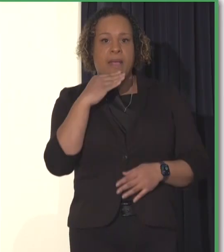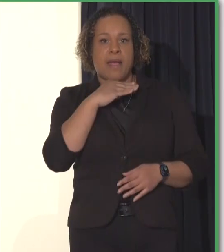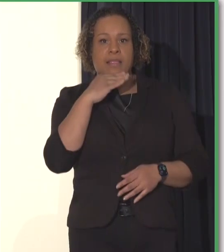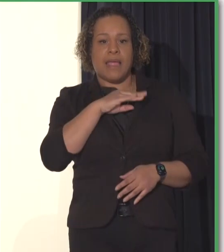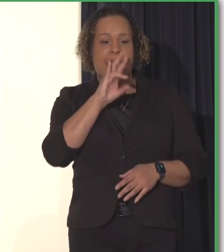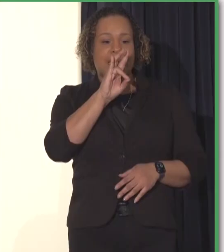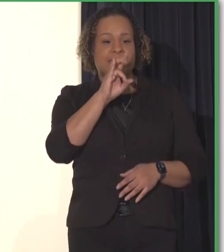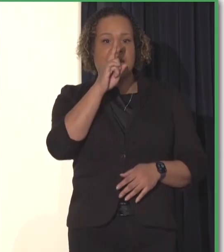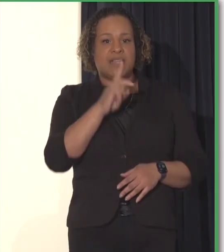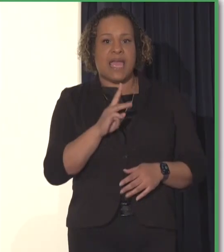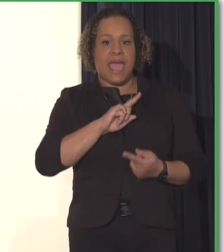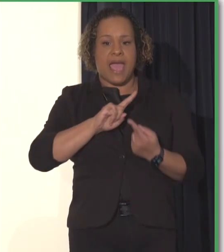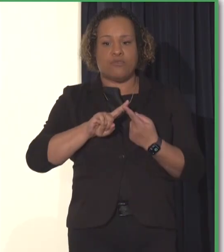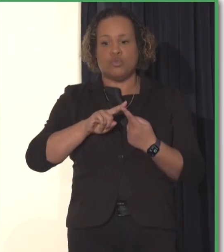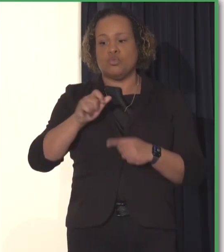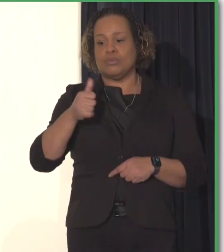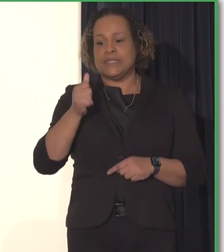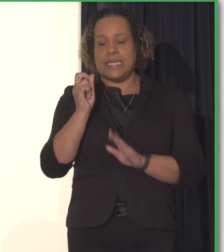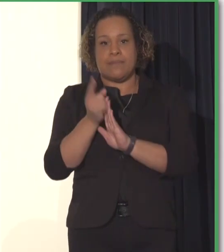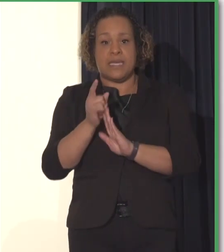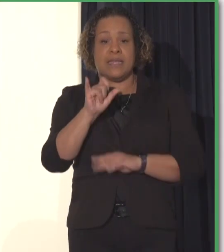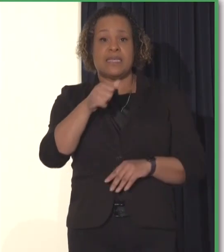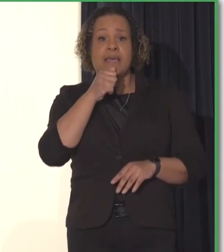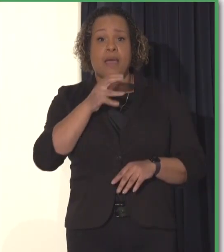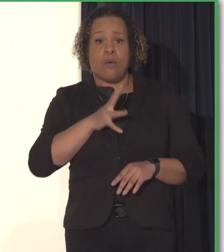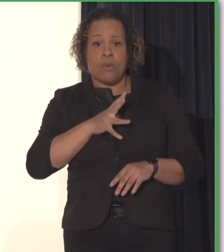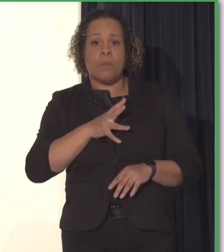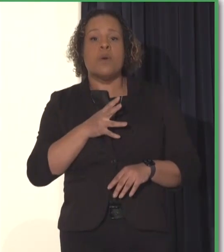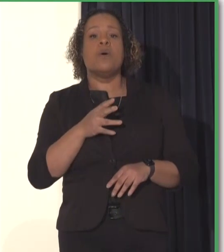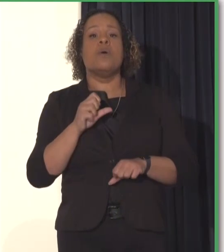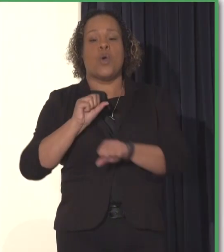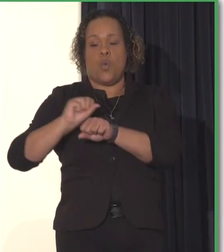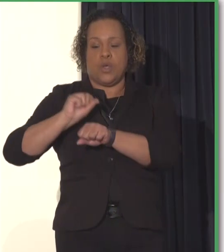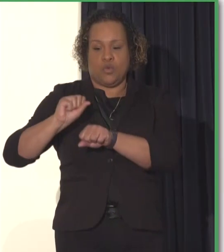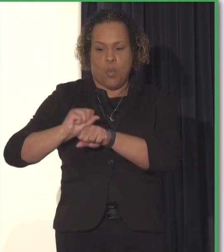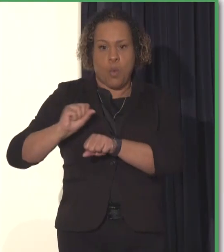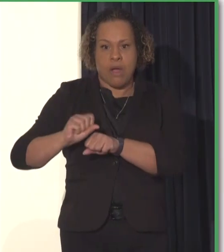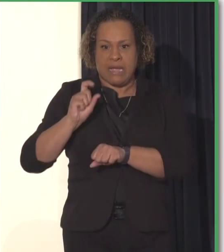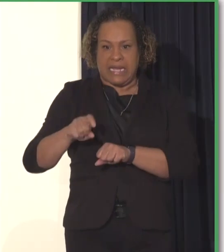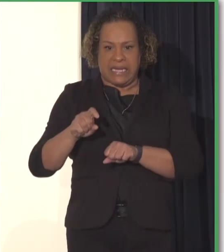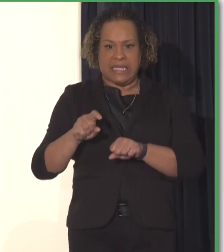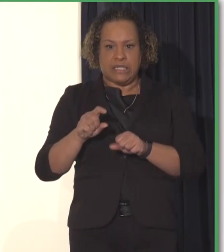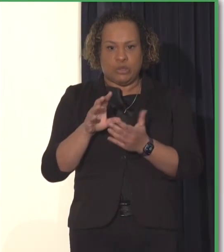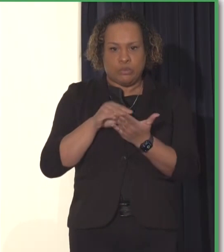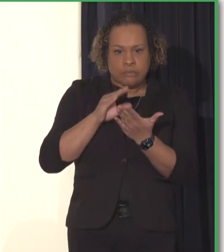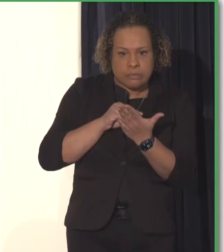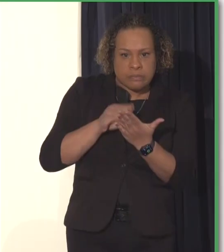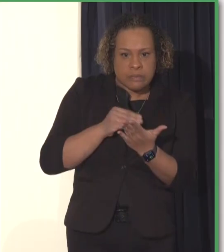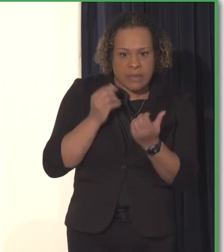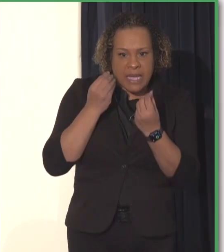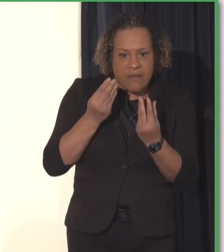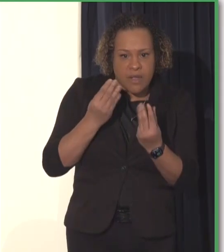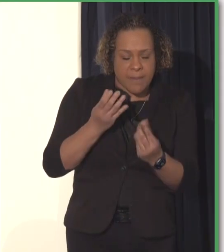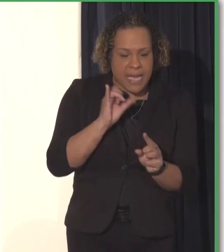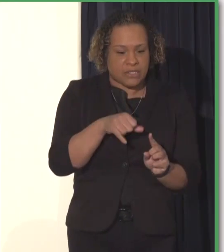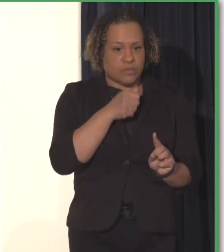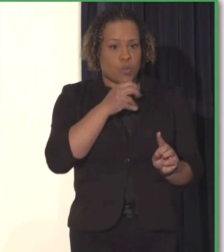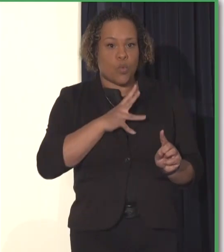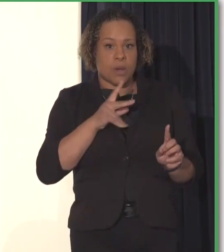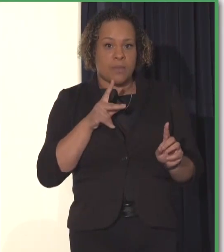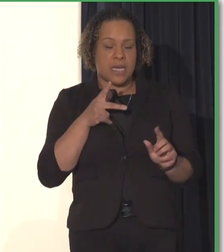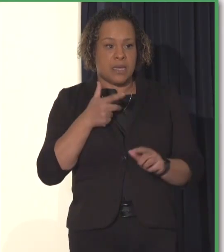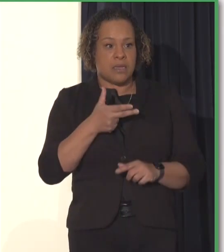period where that girl was at work where she needed to get information that Kenesha had shot herself. Now, I done